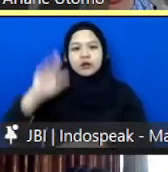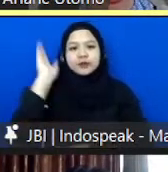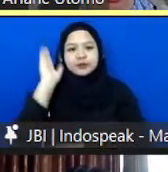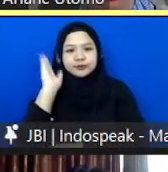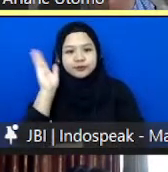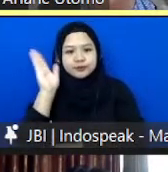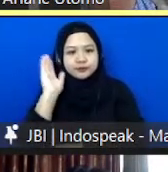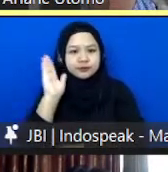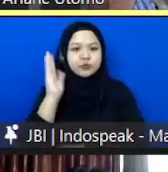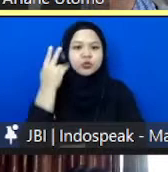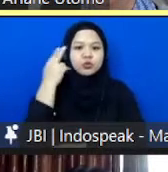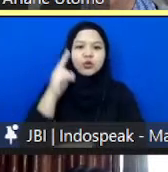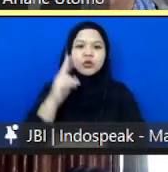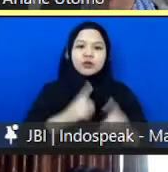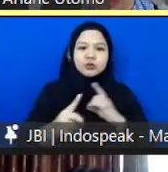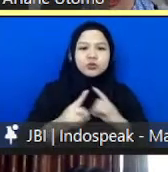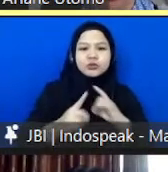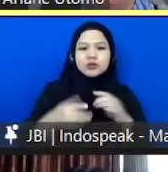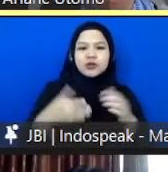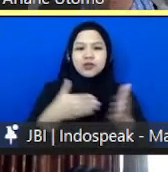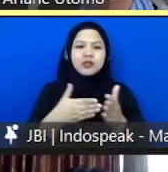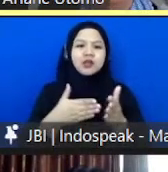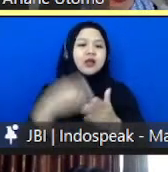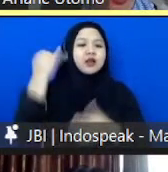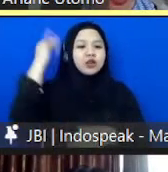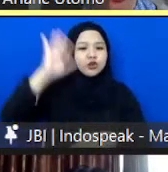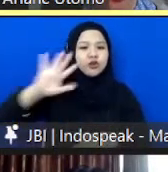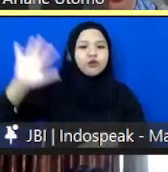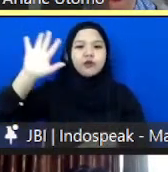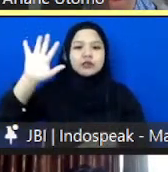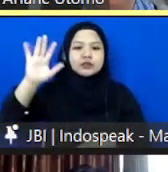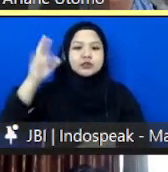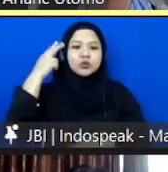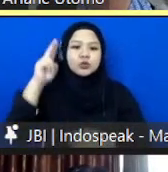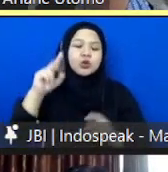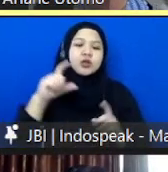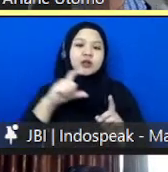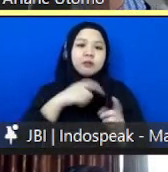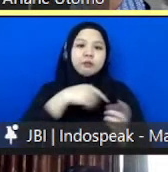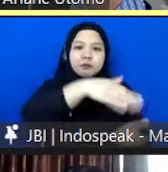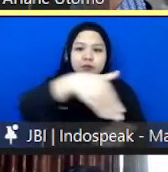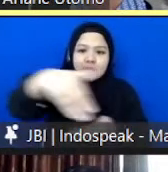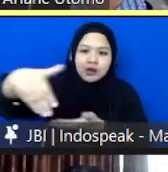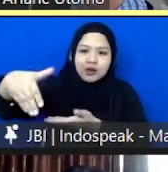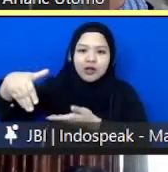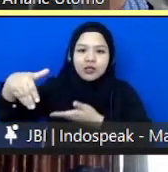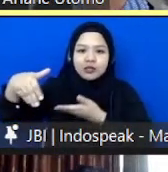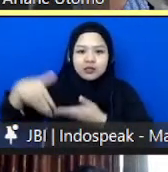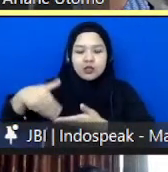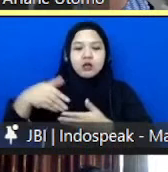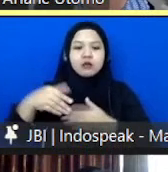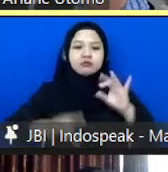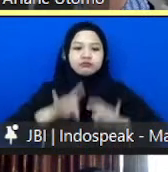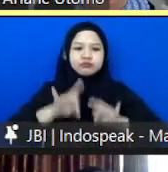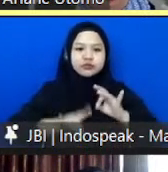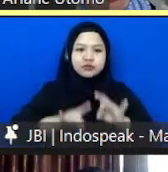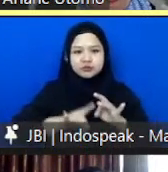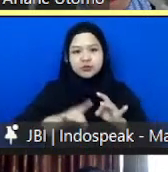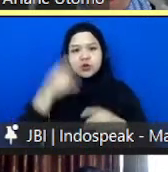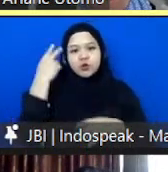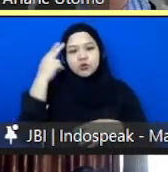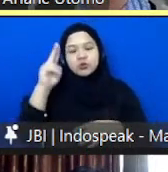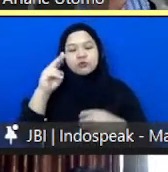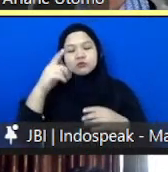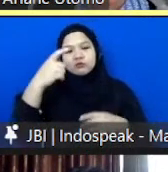data collection, data management, and disease surveillance within the context of health transition in